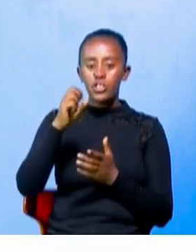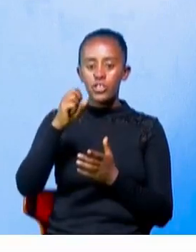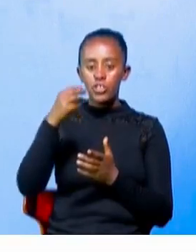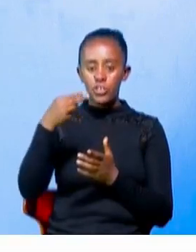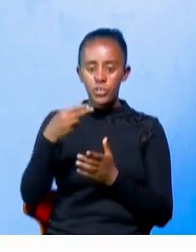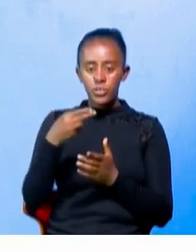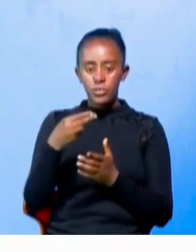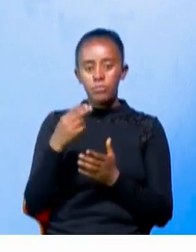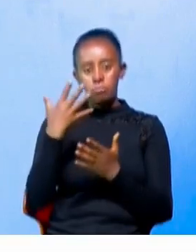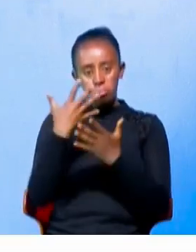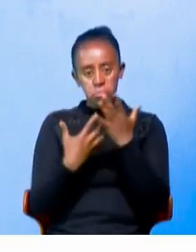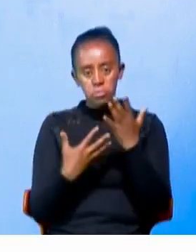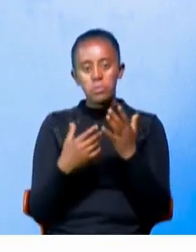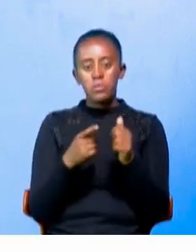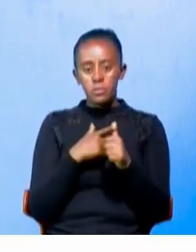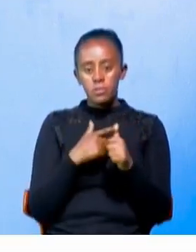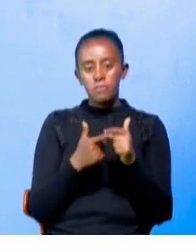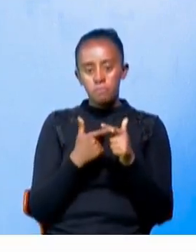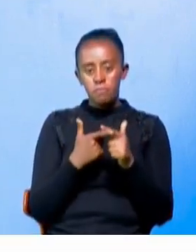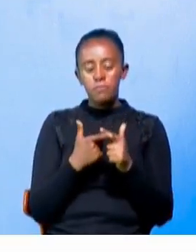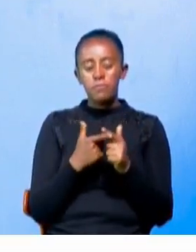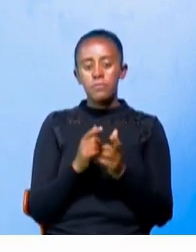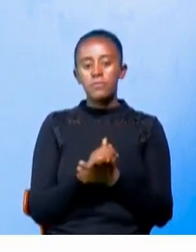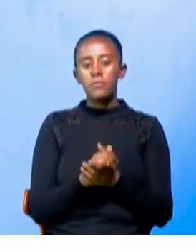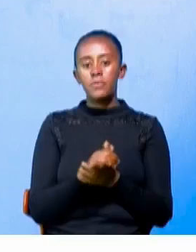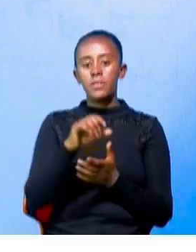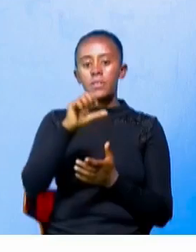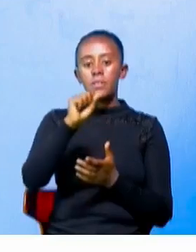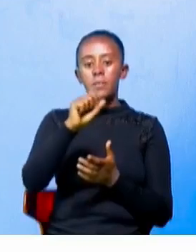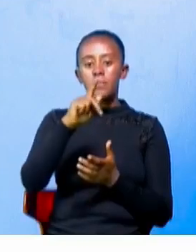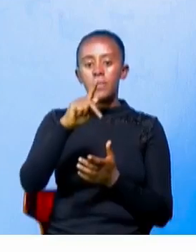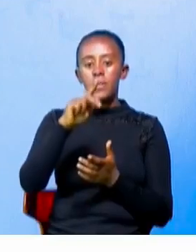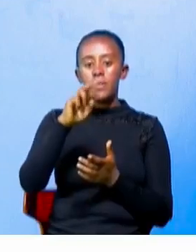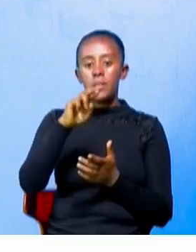Let me list down the vocabularies. Spread.